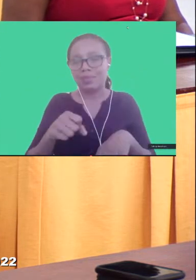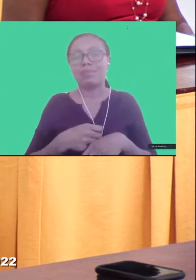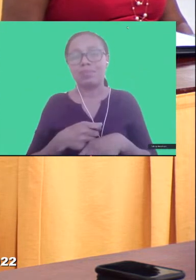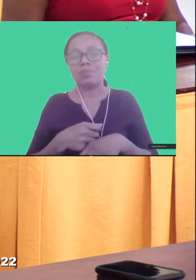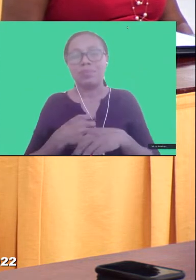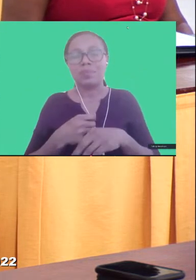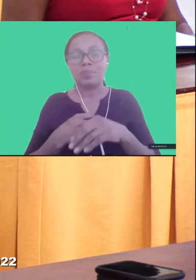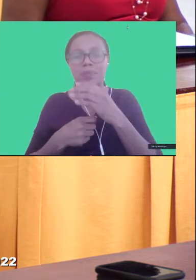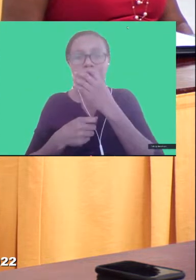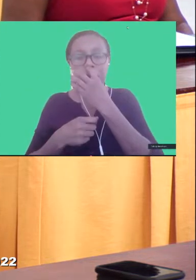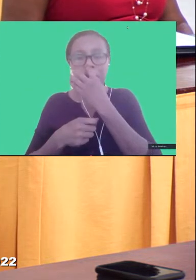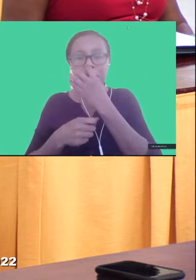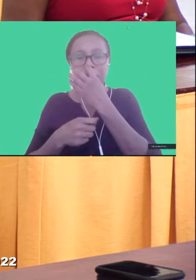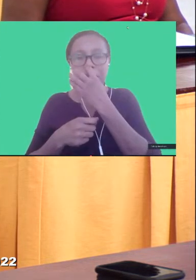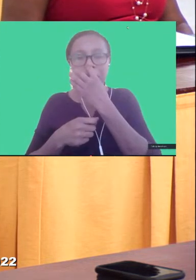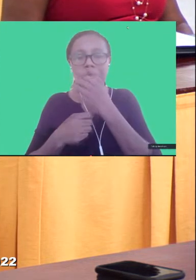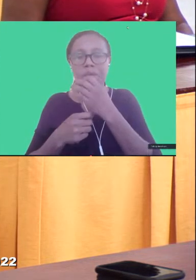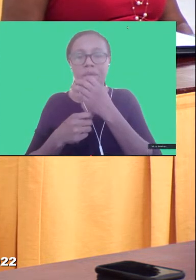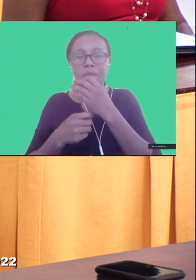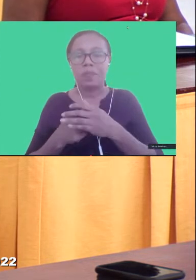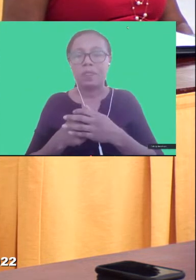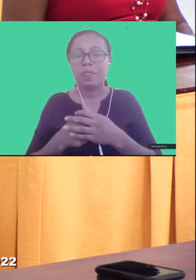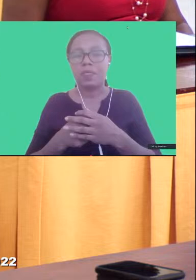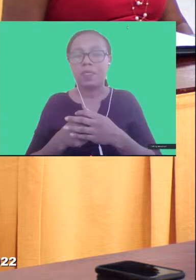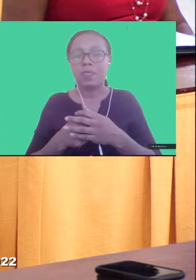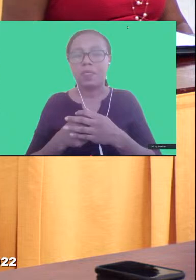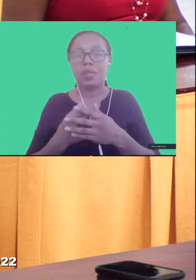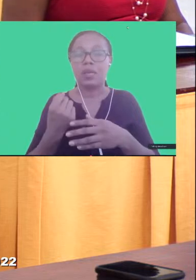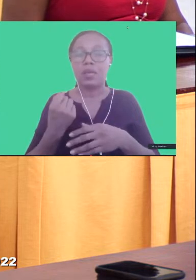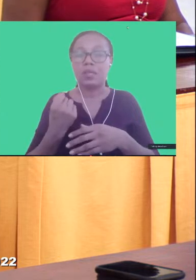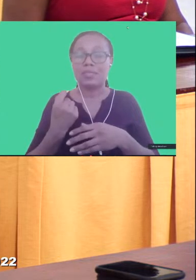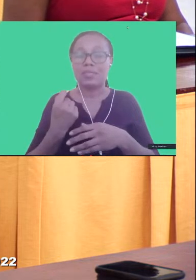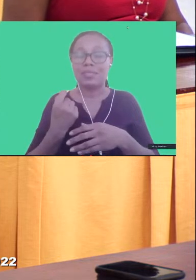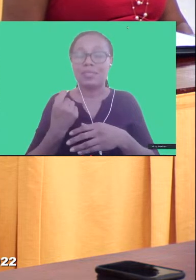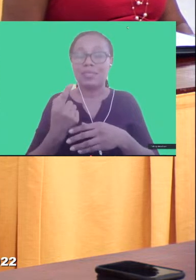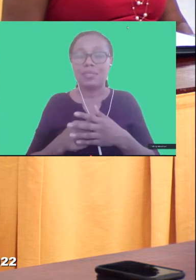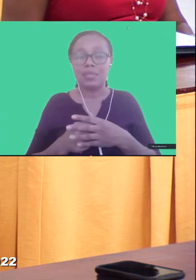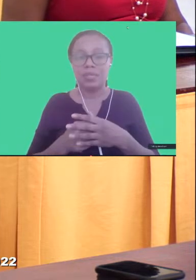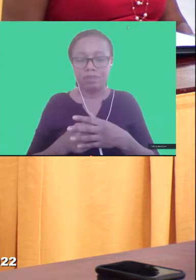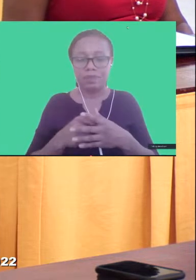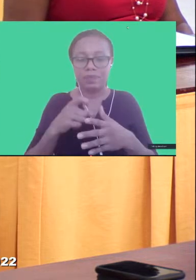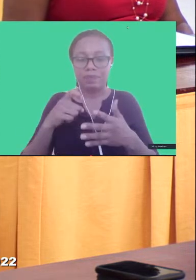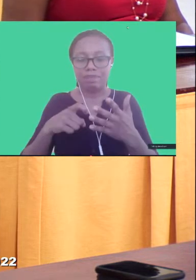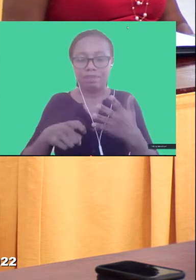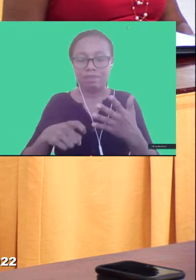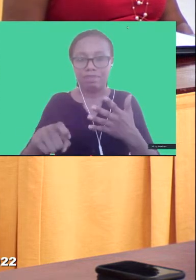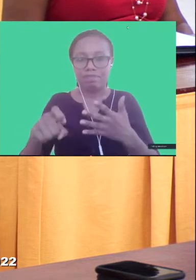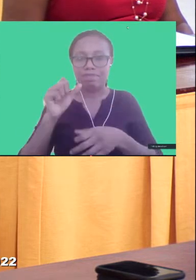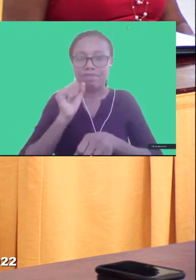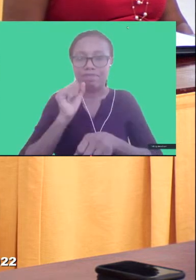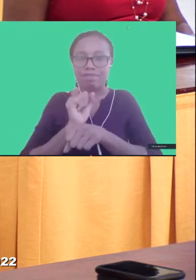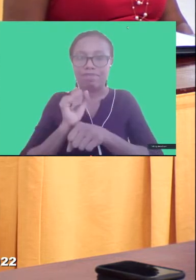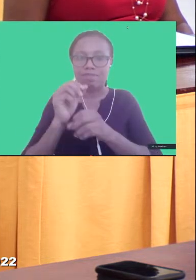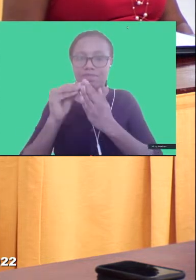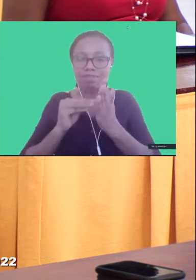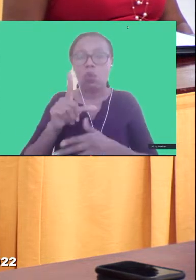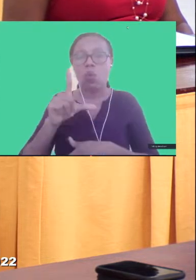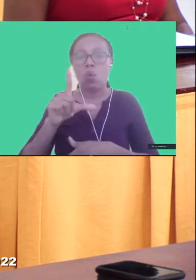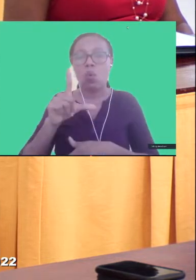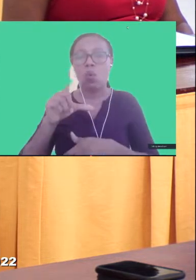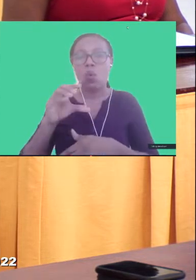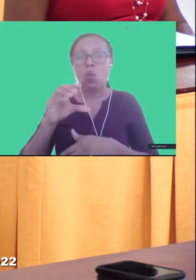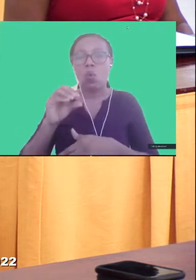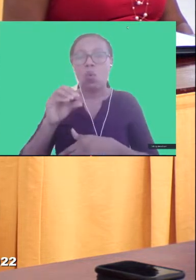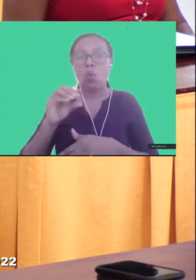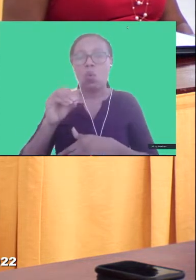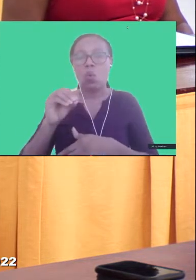preparatory work has been completed. Logos have been designed. The marketing work has